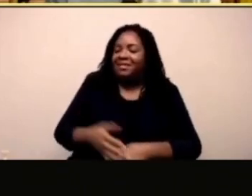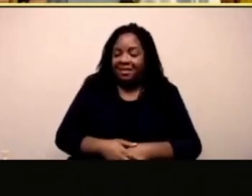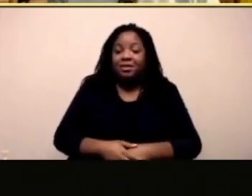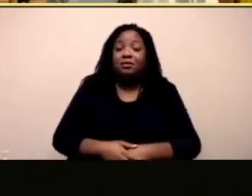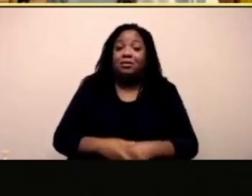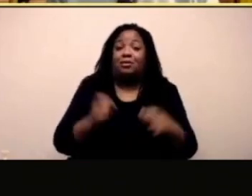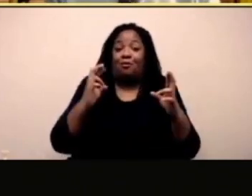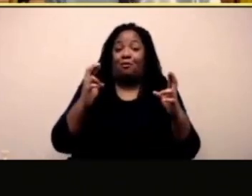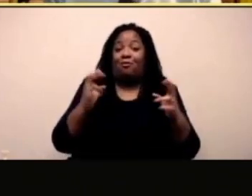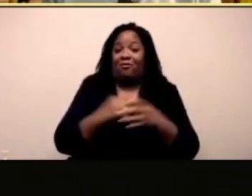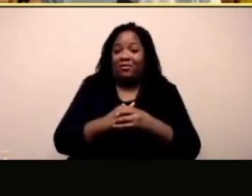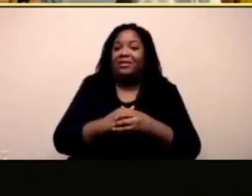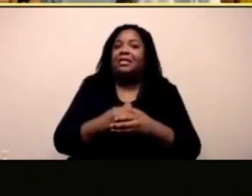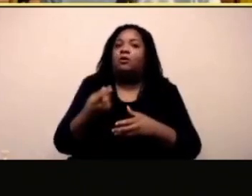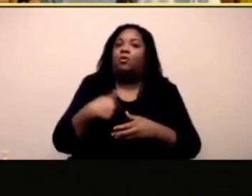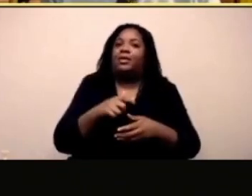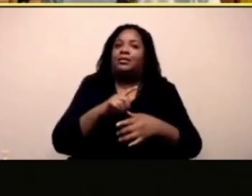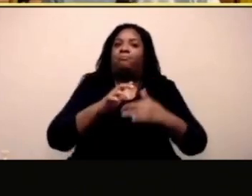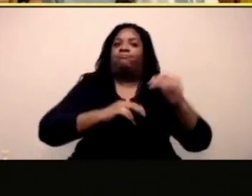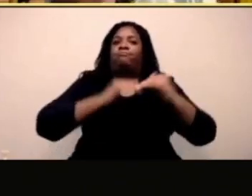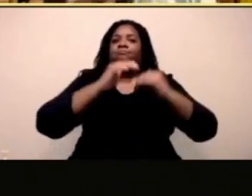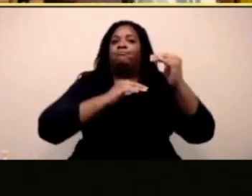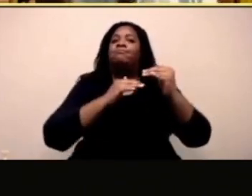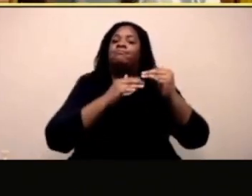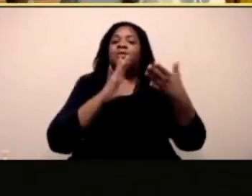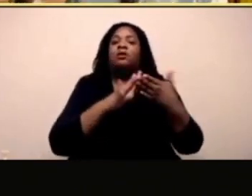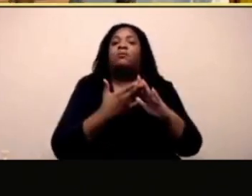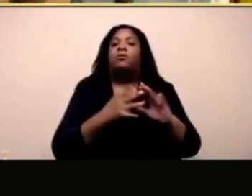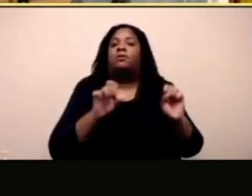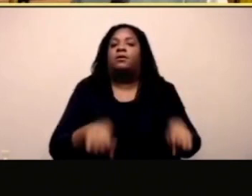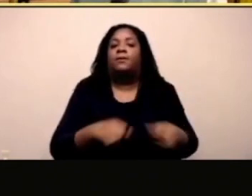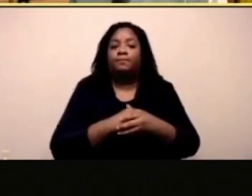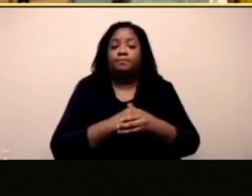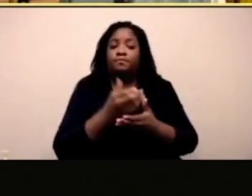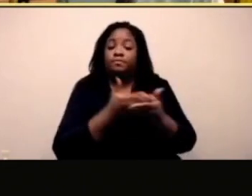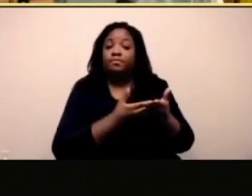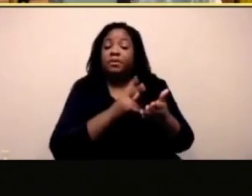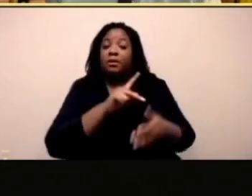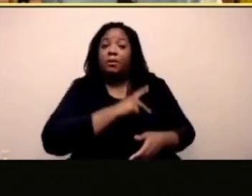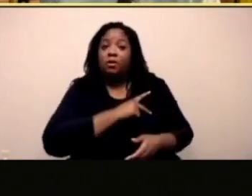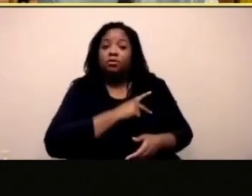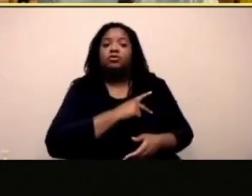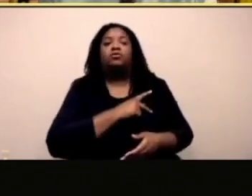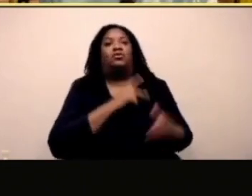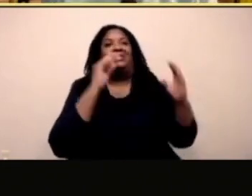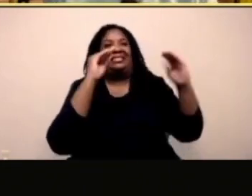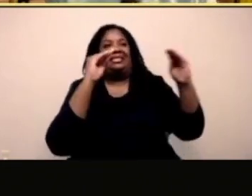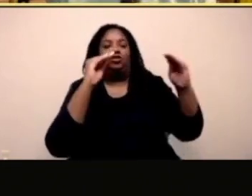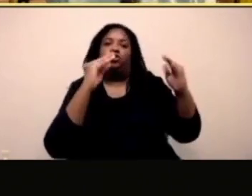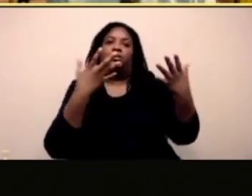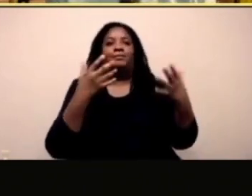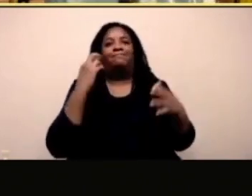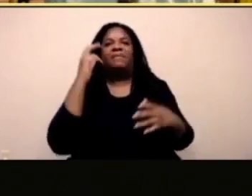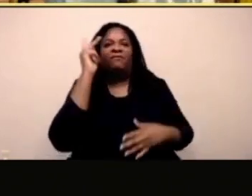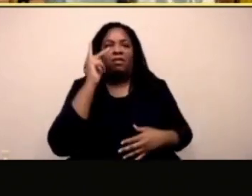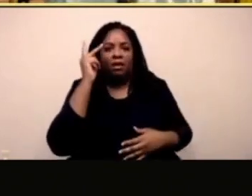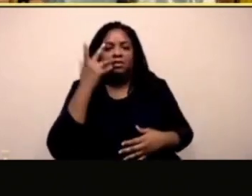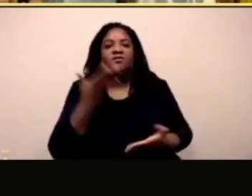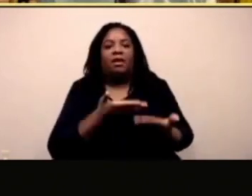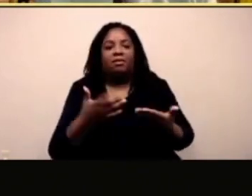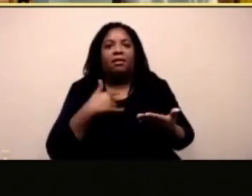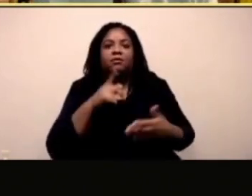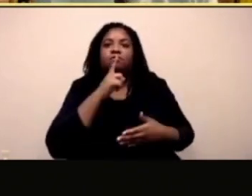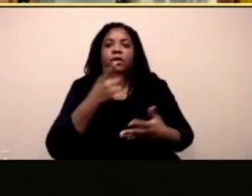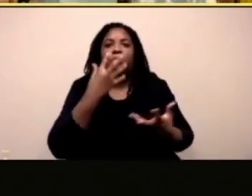still build a community. So some of my personal teaching ethos, some things I really like to talk about and really